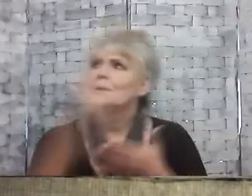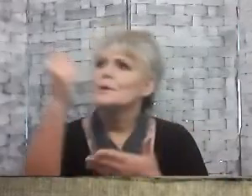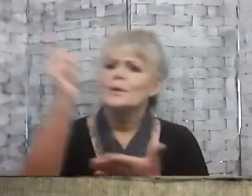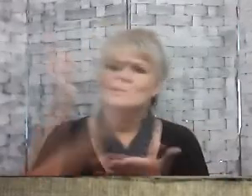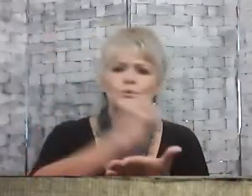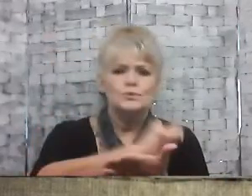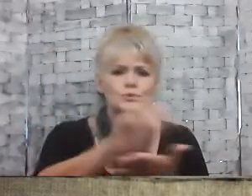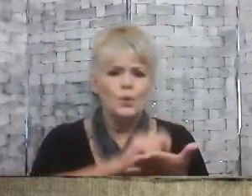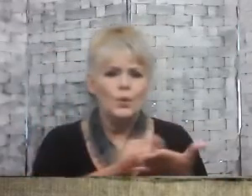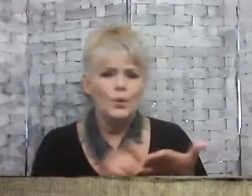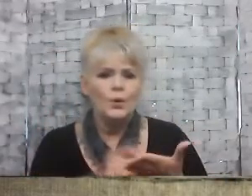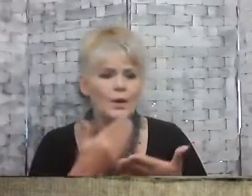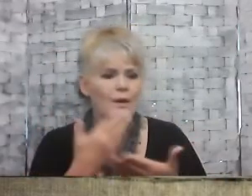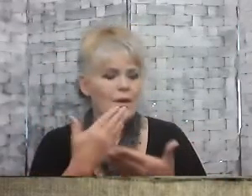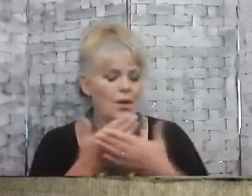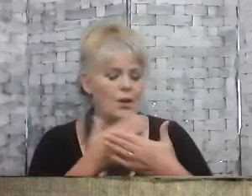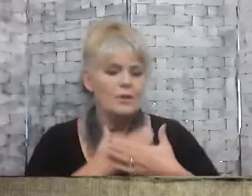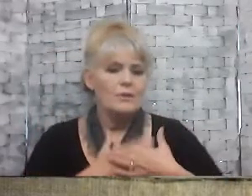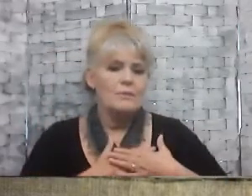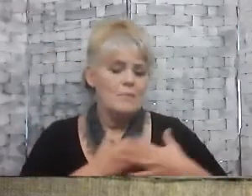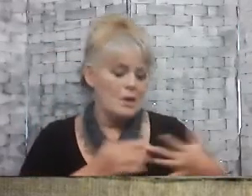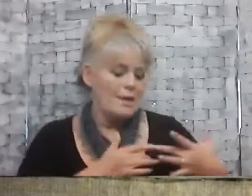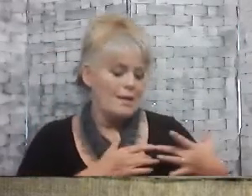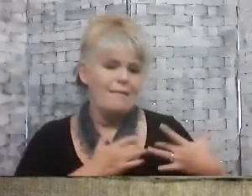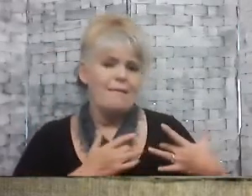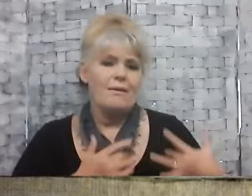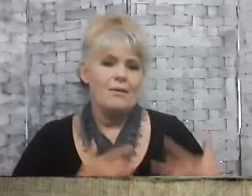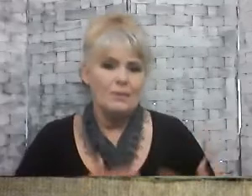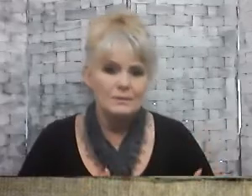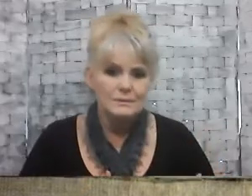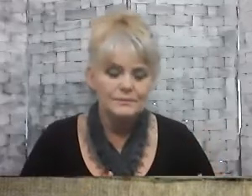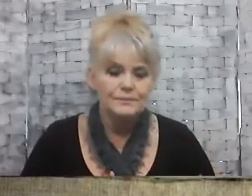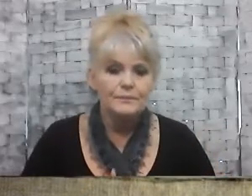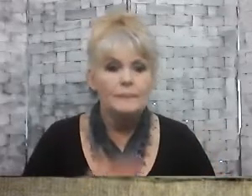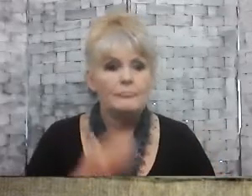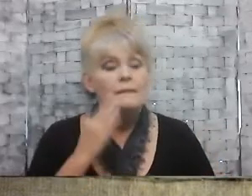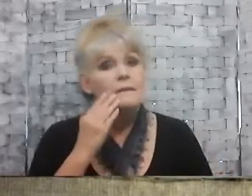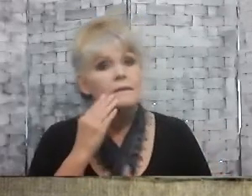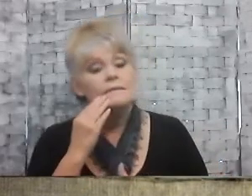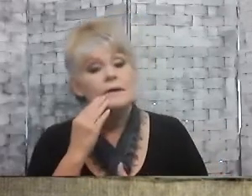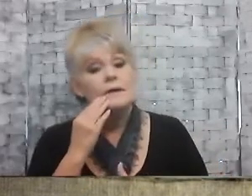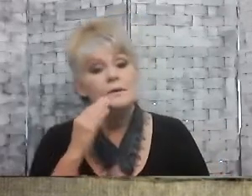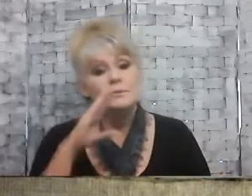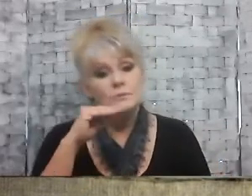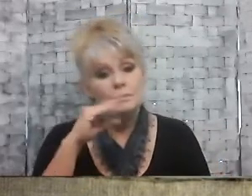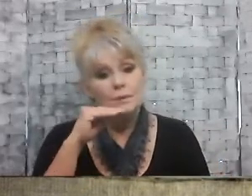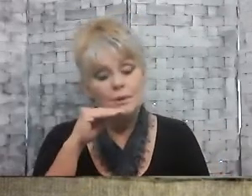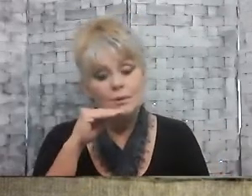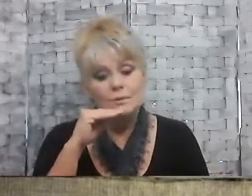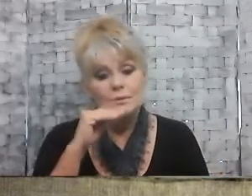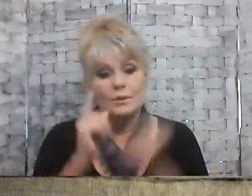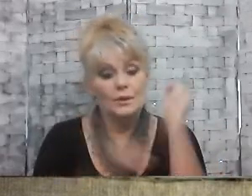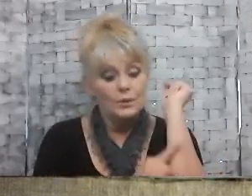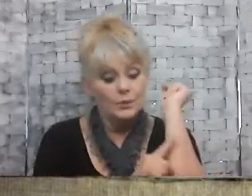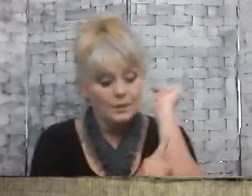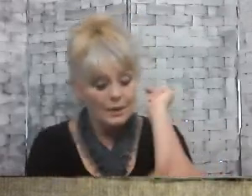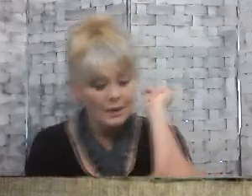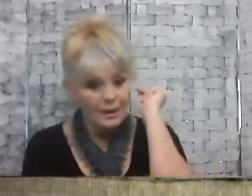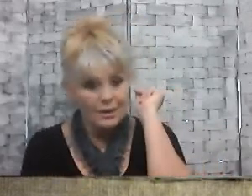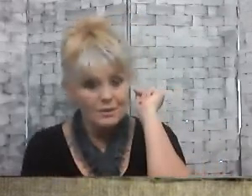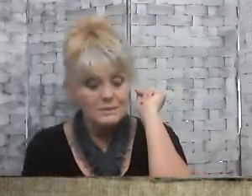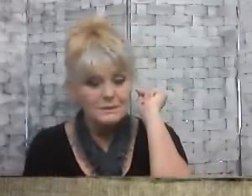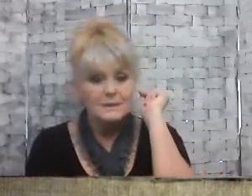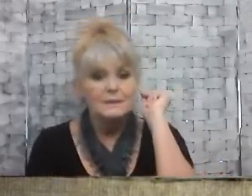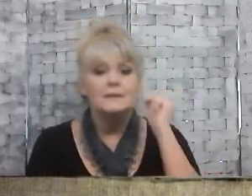Write your story on my heart. Kan ek jou uitnooi om daai woorde naby te hou? Terwyl ons dan praat oor die laaste deel van ons